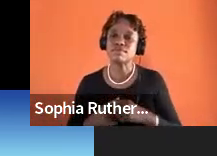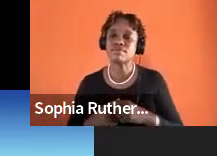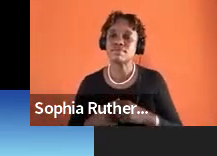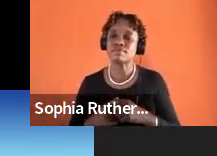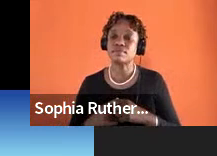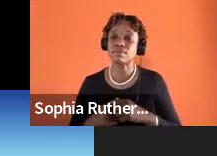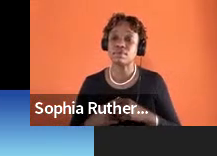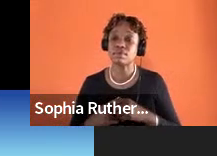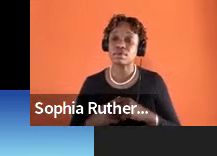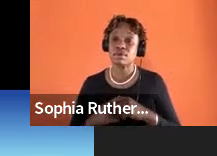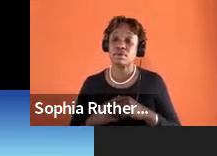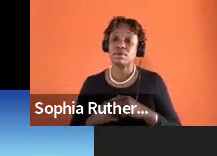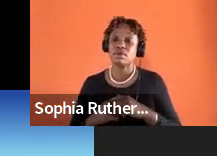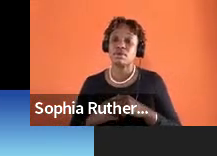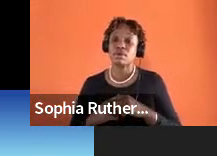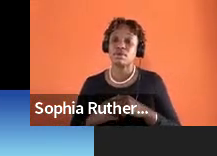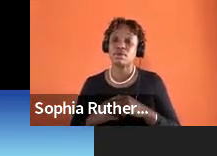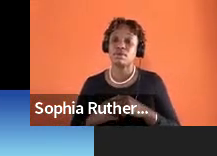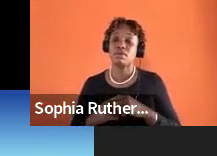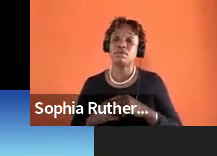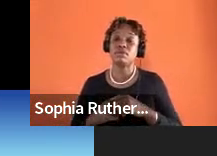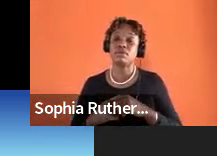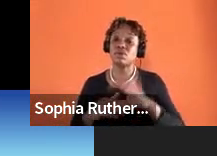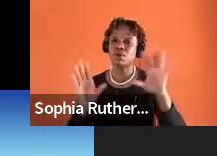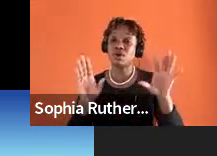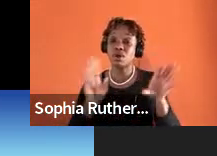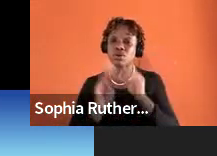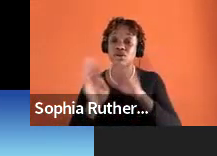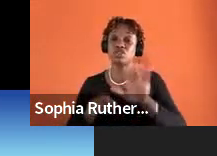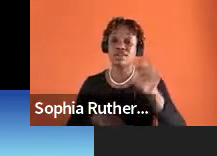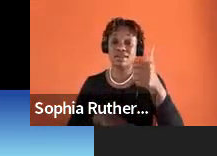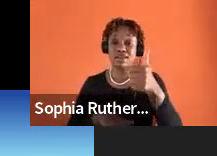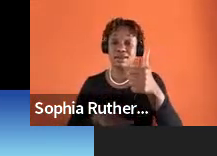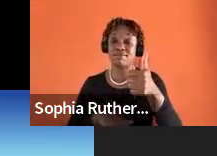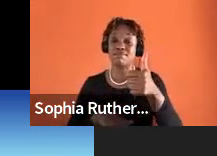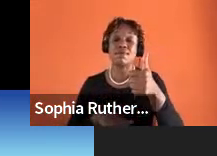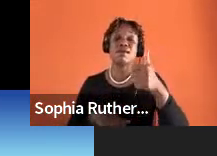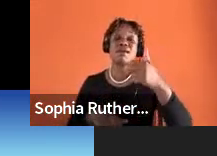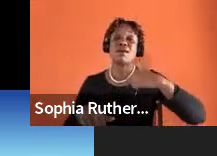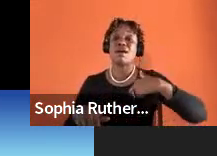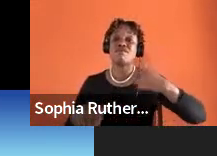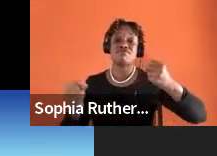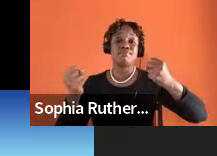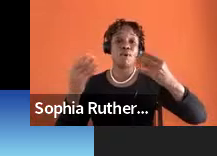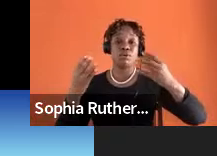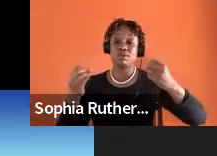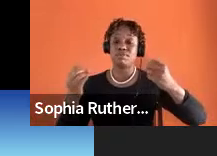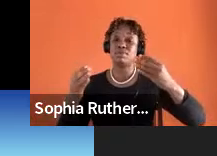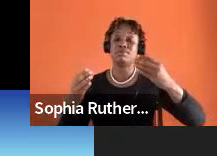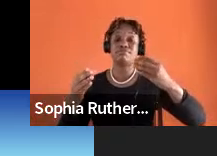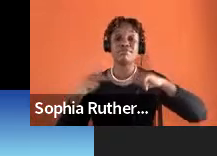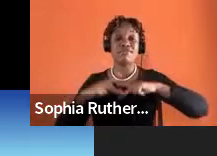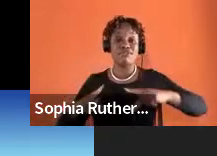the children in the study were diagnosed with multiple physical disabilities.